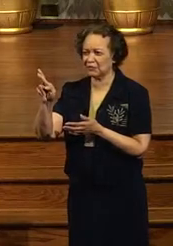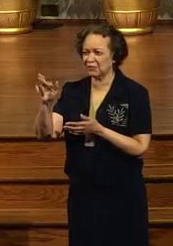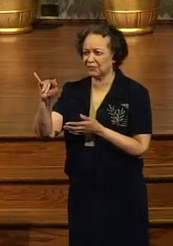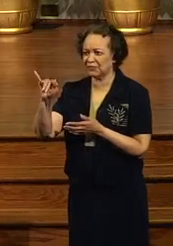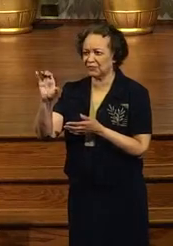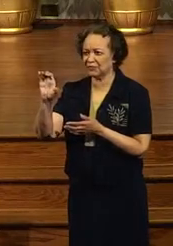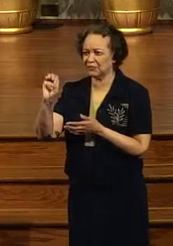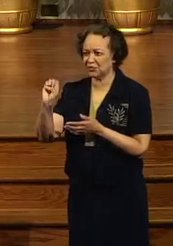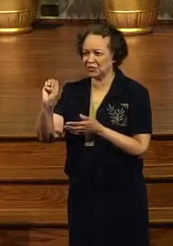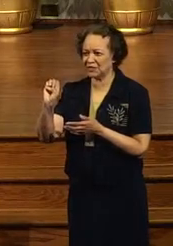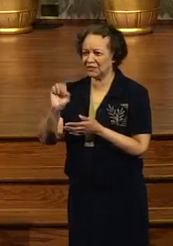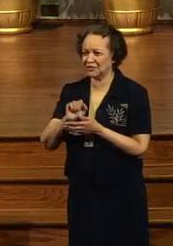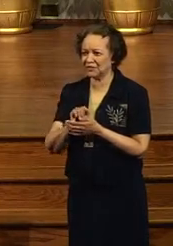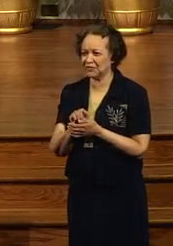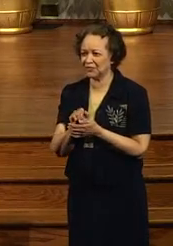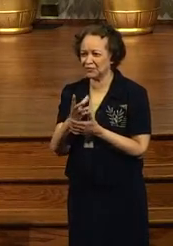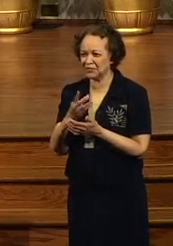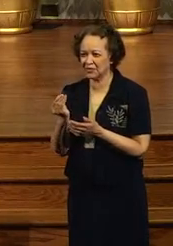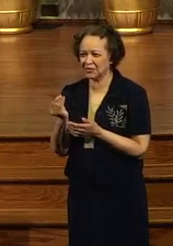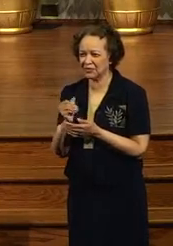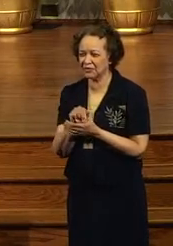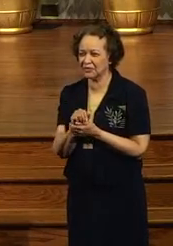here? Okay, then we have